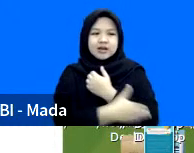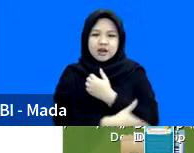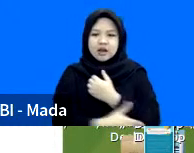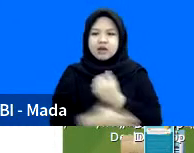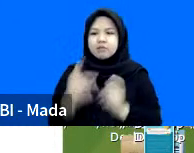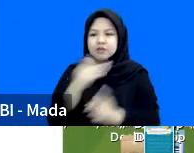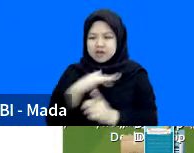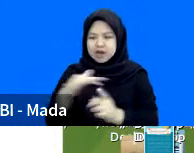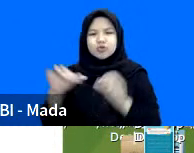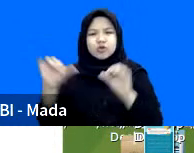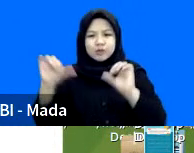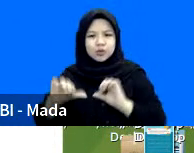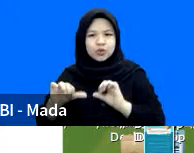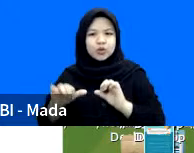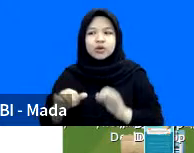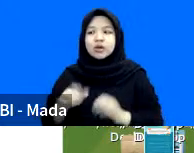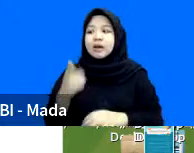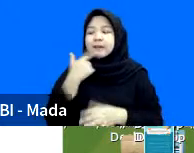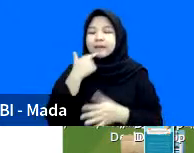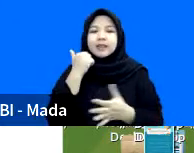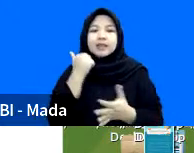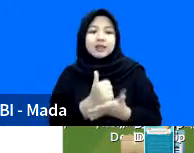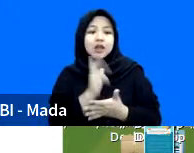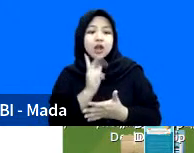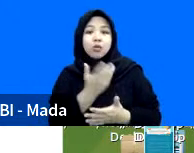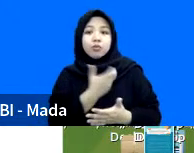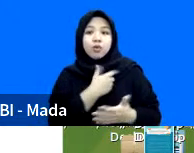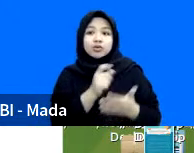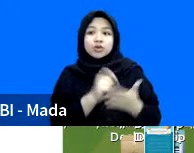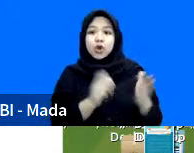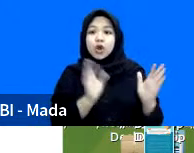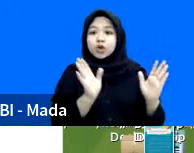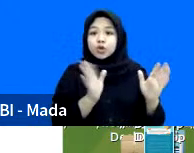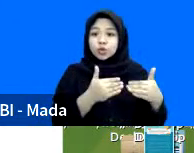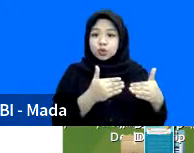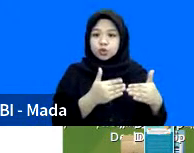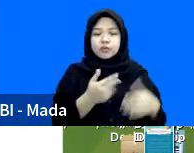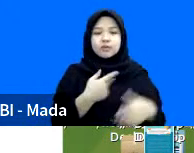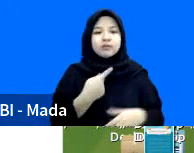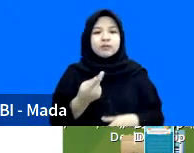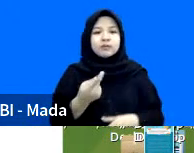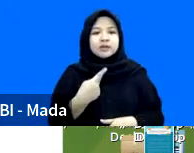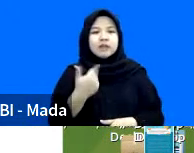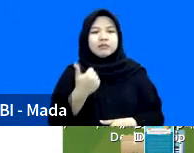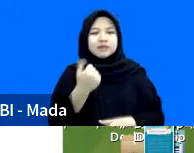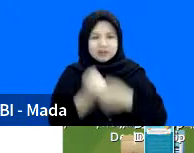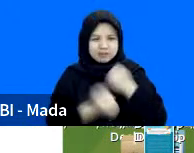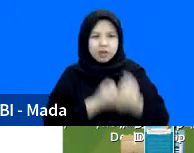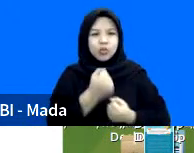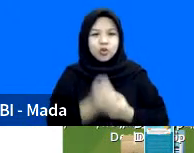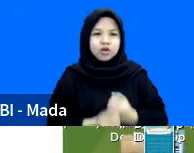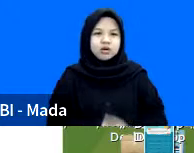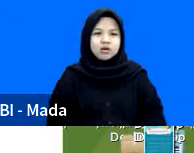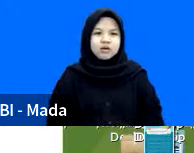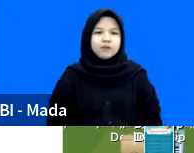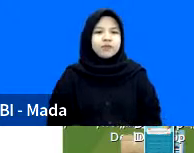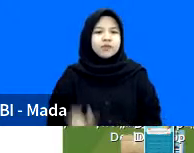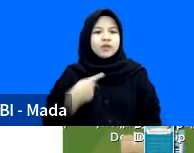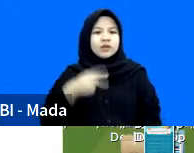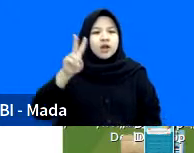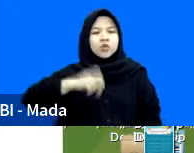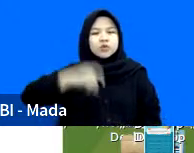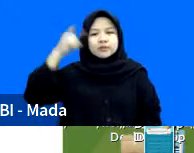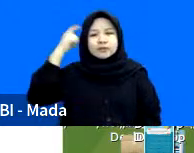to close schools, that is when we should talk and think of digital education. Other than that, we should think that digital education should not be